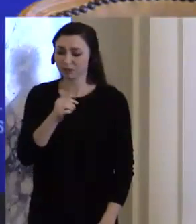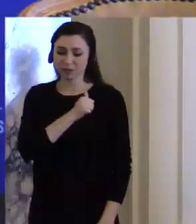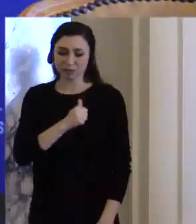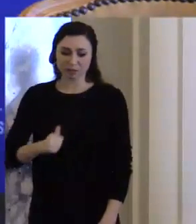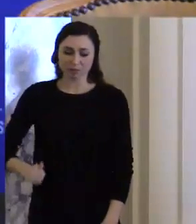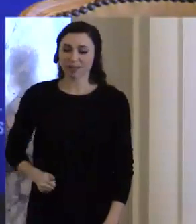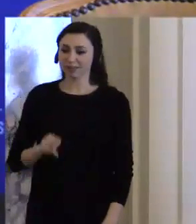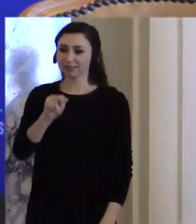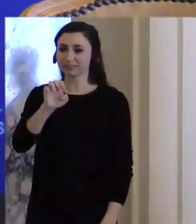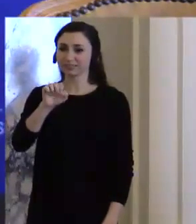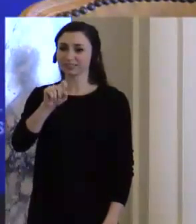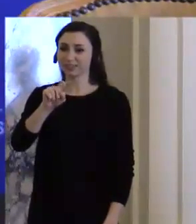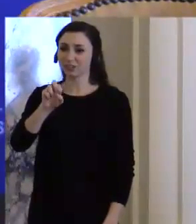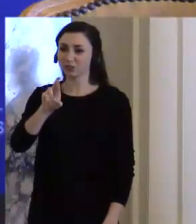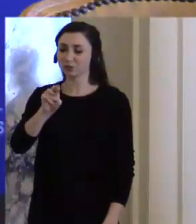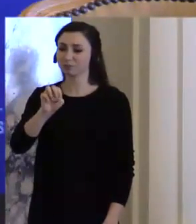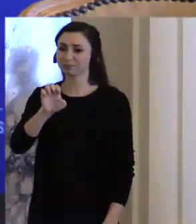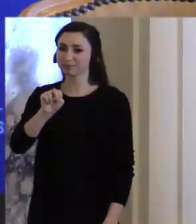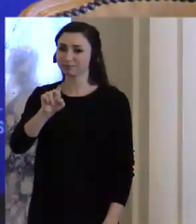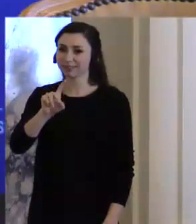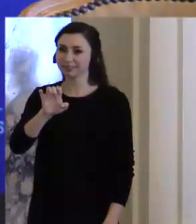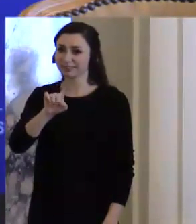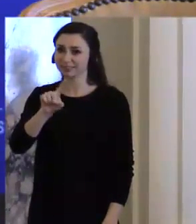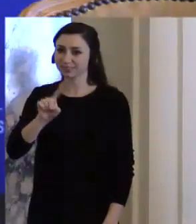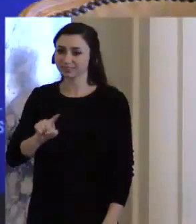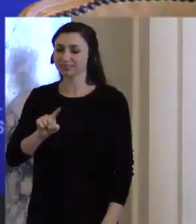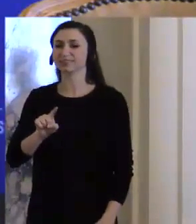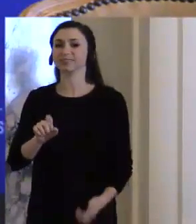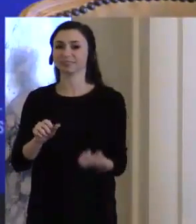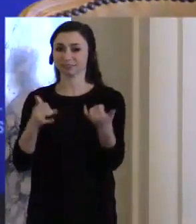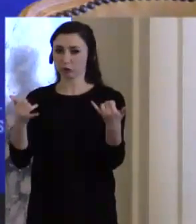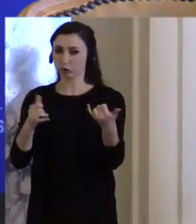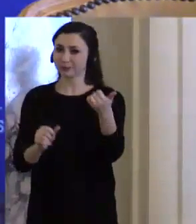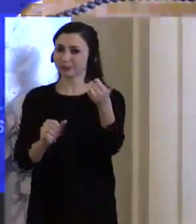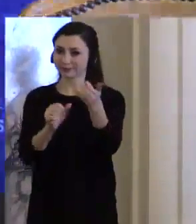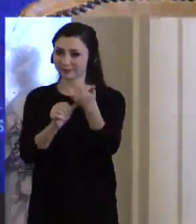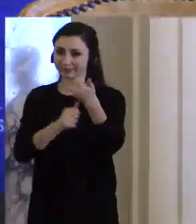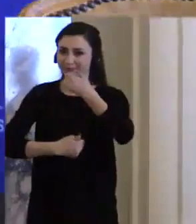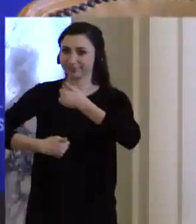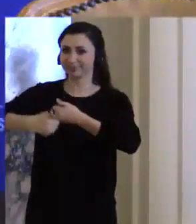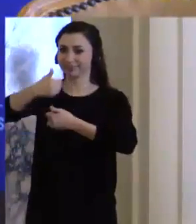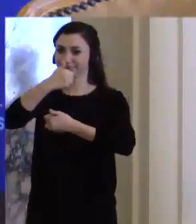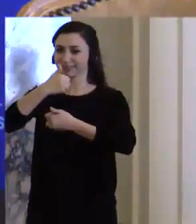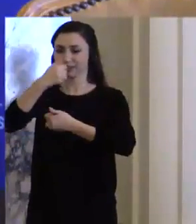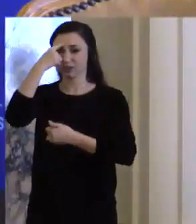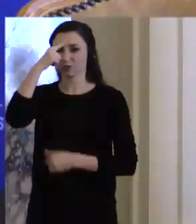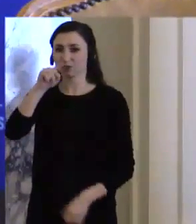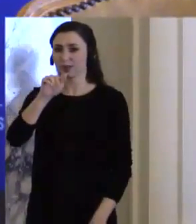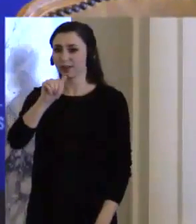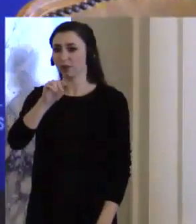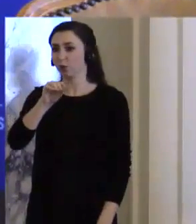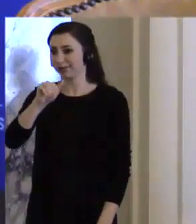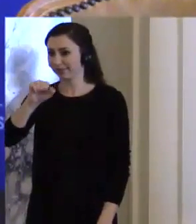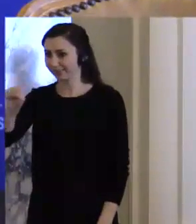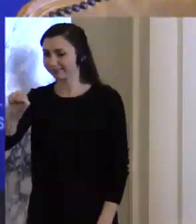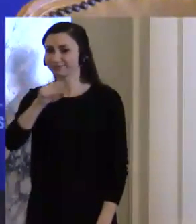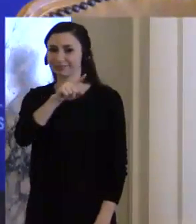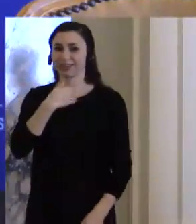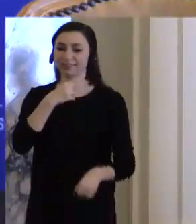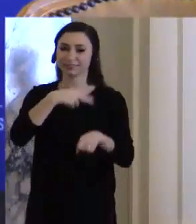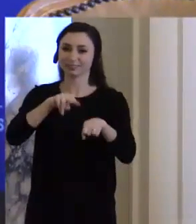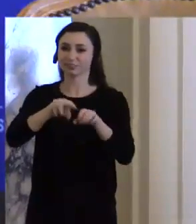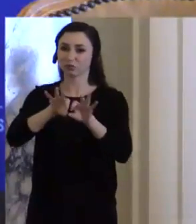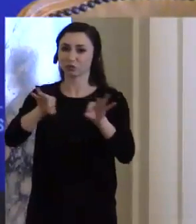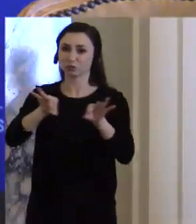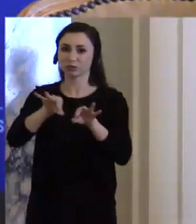Mendez, the current Assistant Secretary General of the OAS. He is a career diplomat and holds a master's degree in international policy